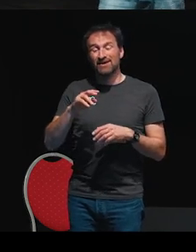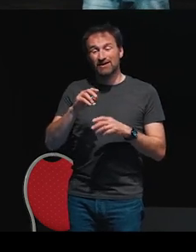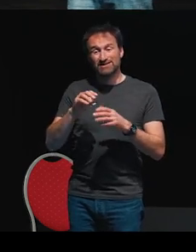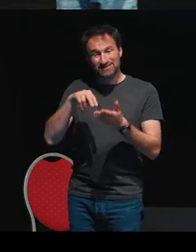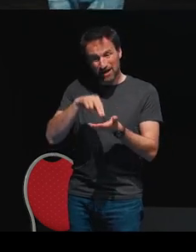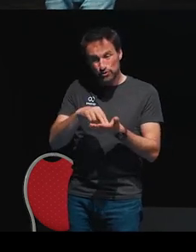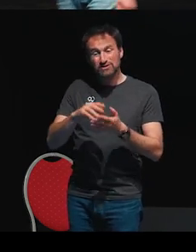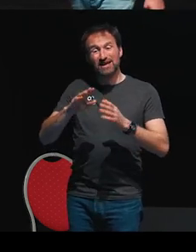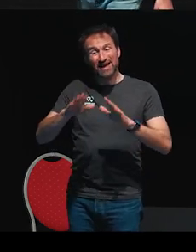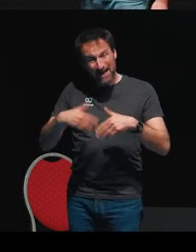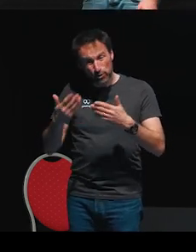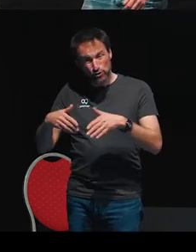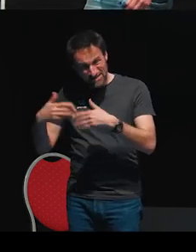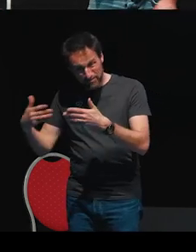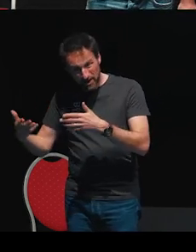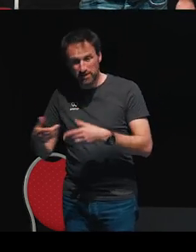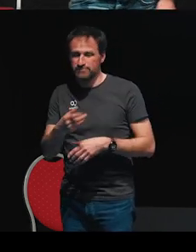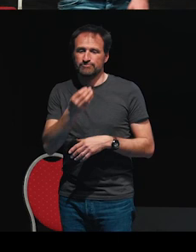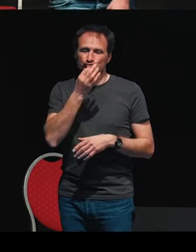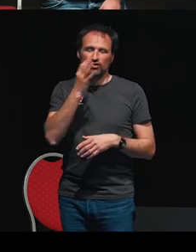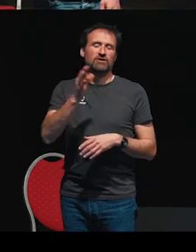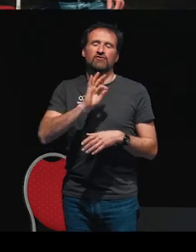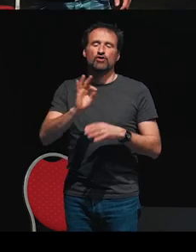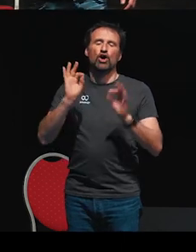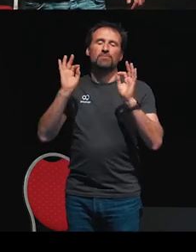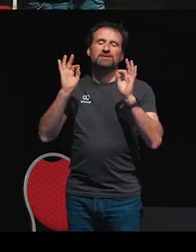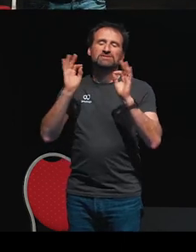for optimistic updates.